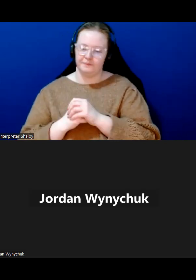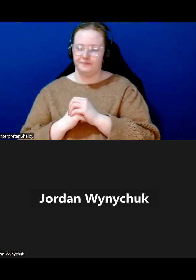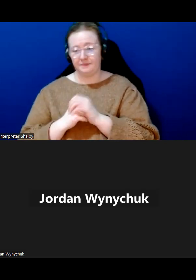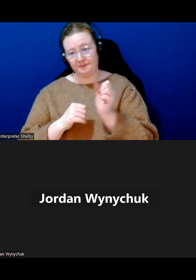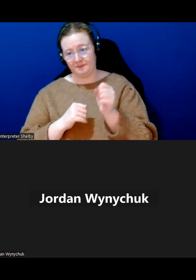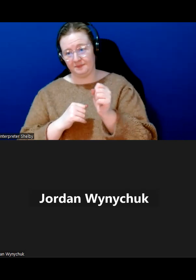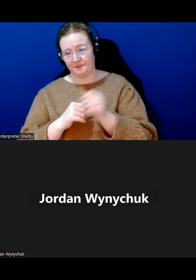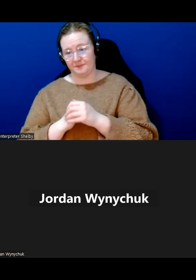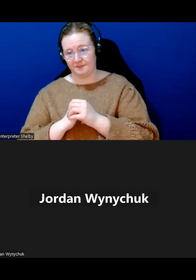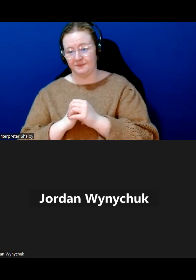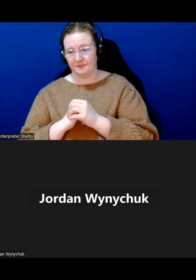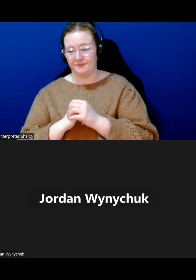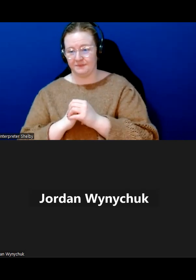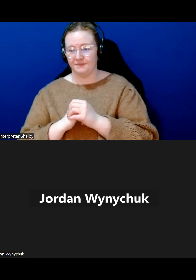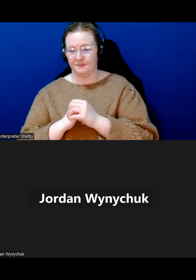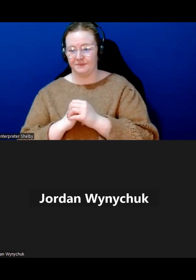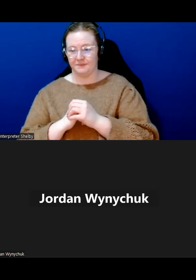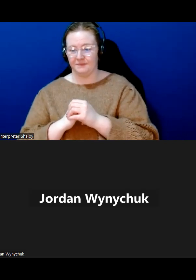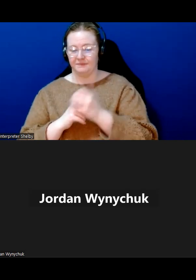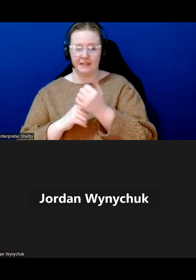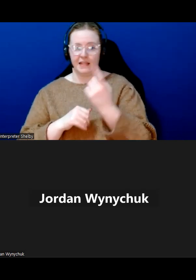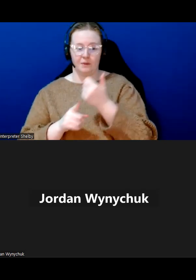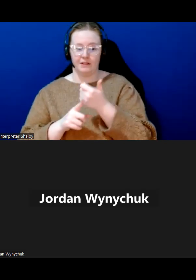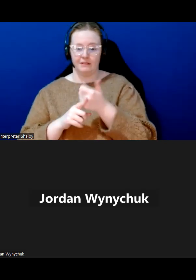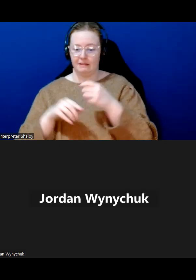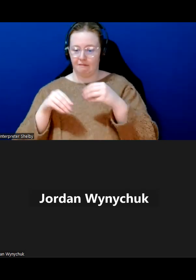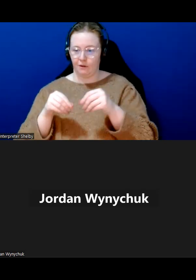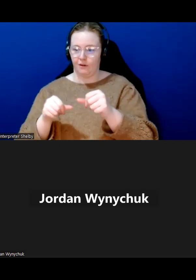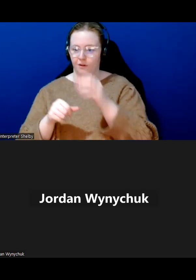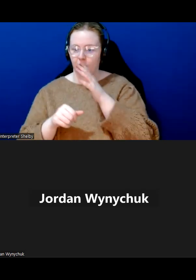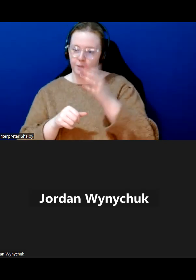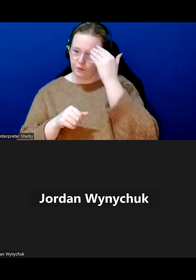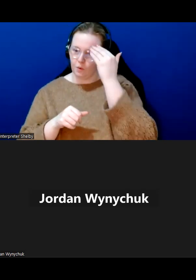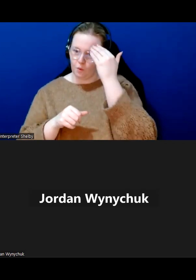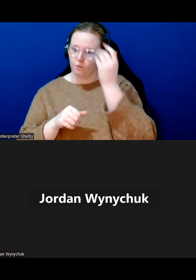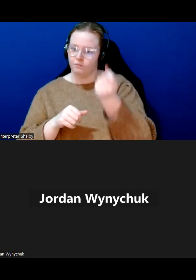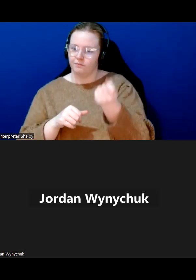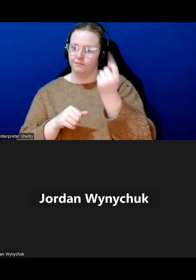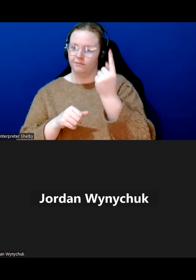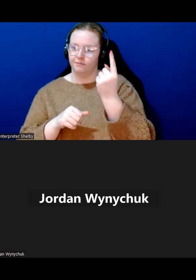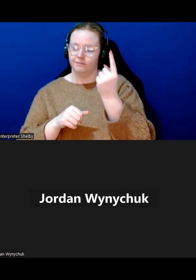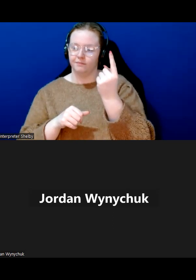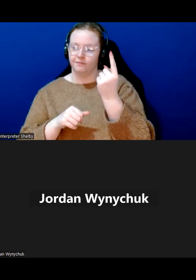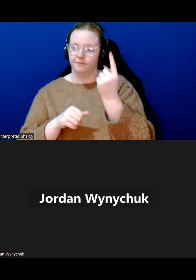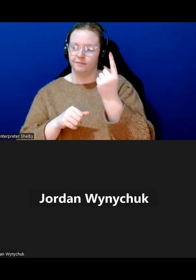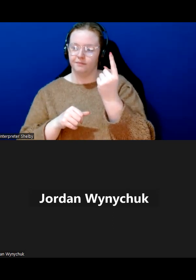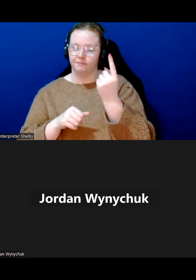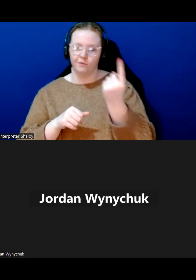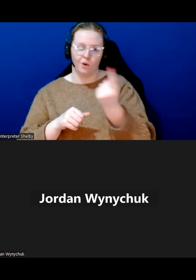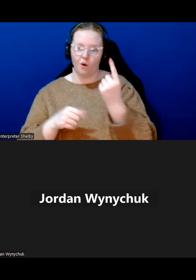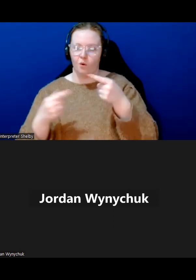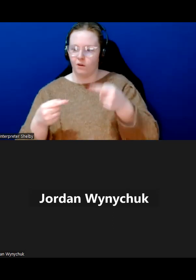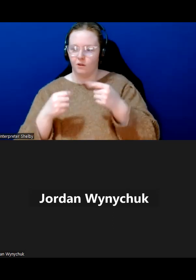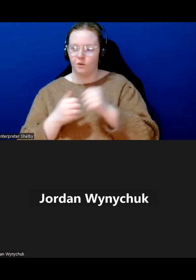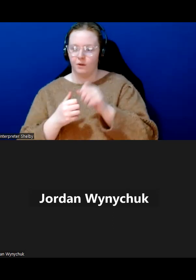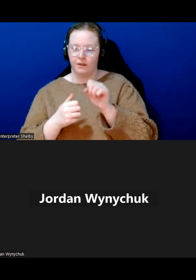is. Absolutely. Anybody who does any gardening will know that I always have issues with the slugs